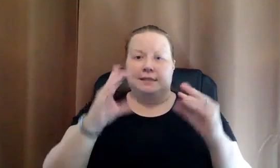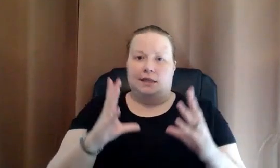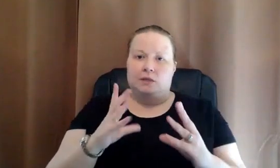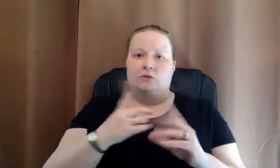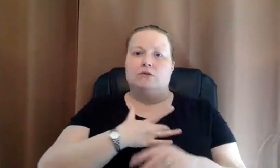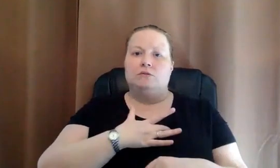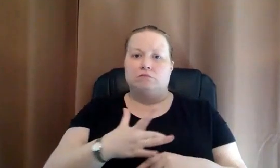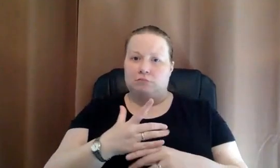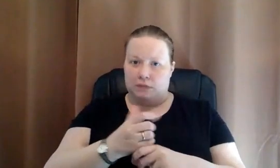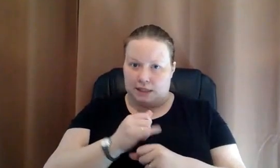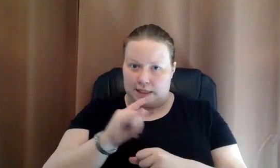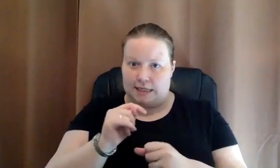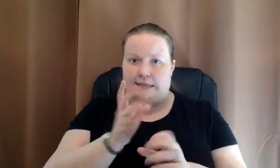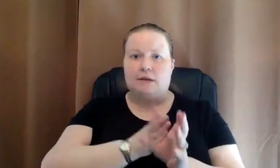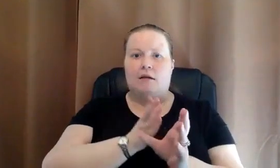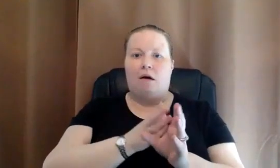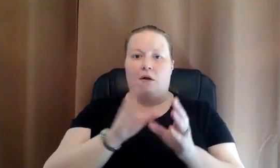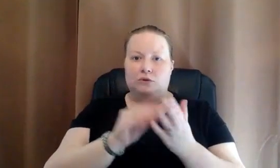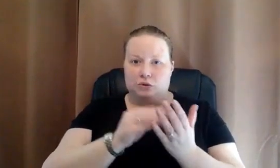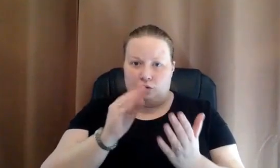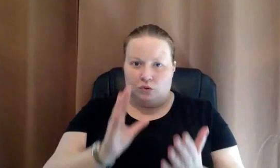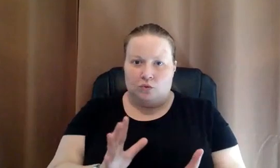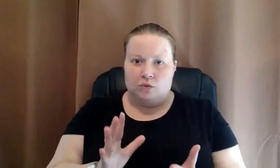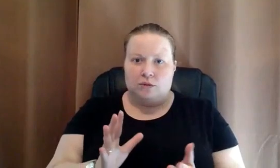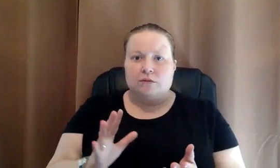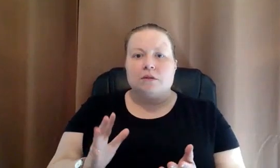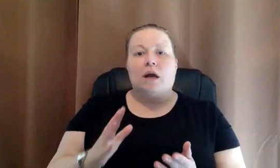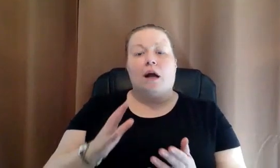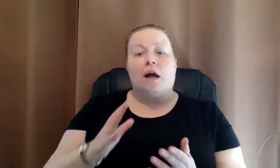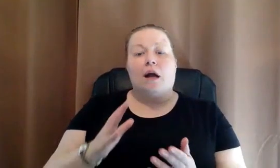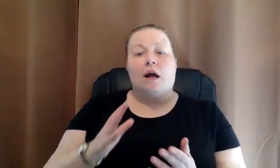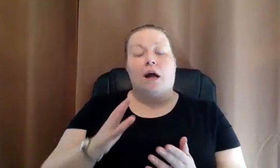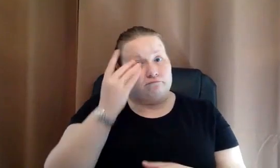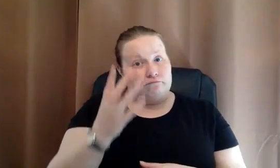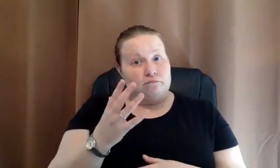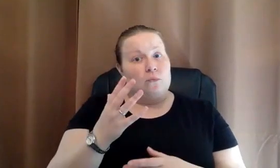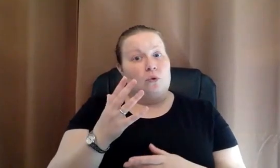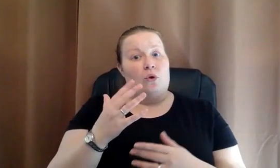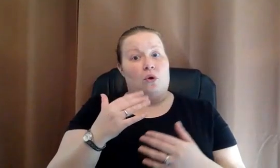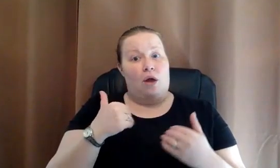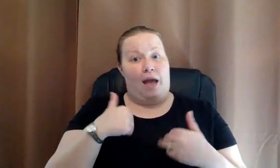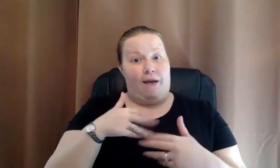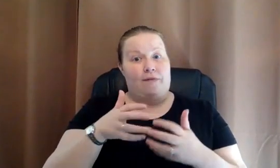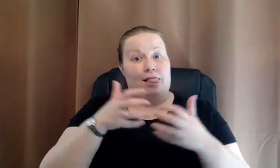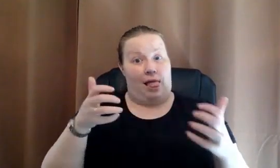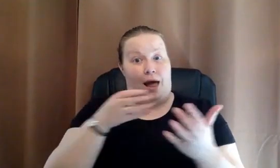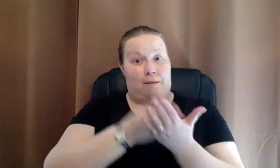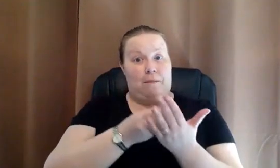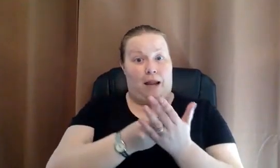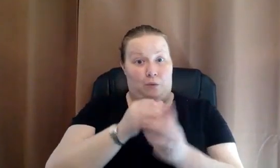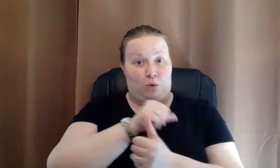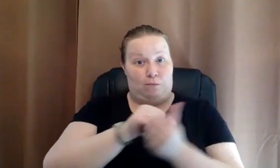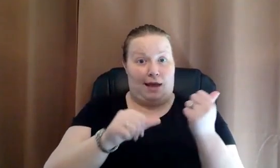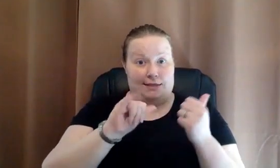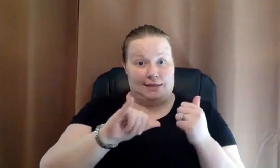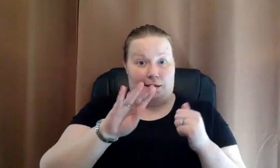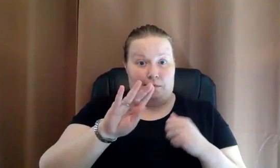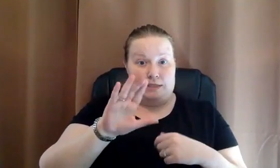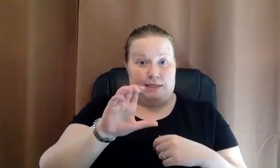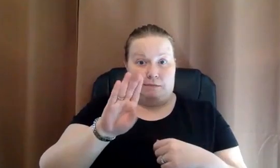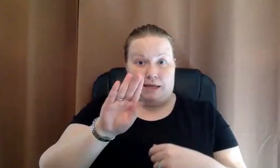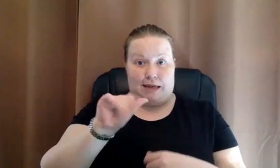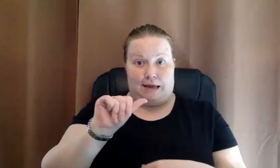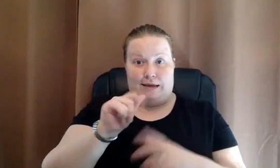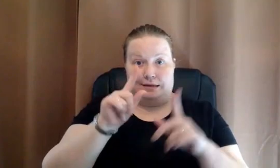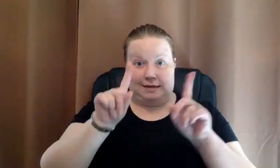psychology students get it, et cetera. And I'll tell you something, you get a lot of money once you pass that BCBA test. Well, I